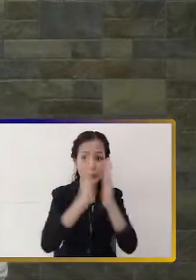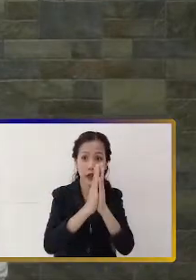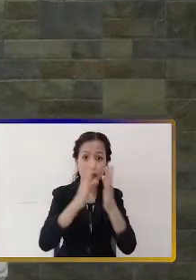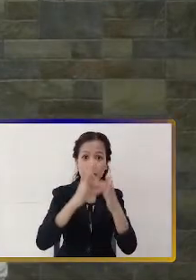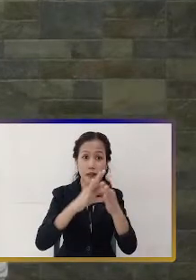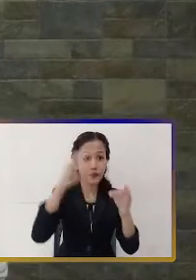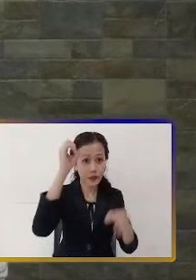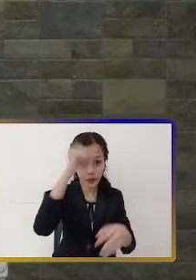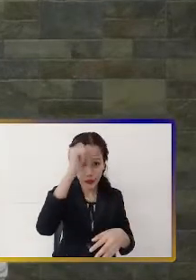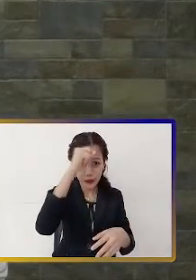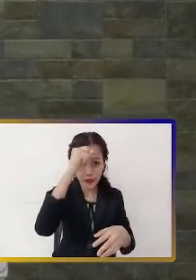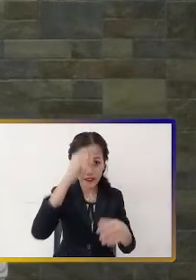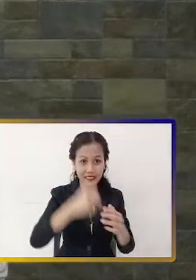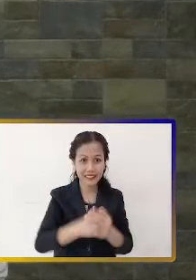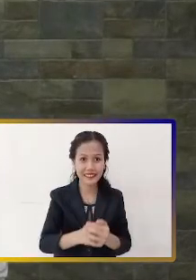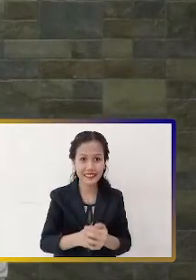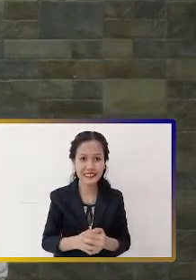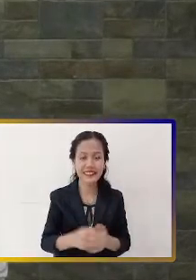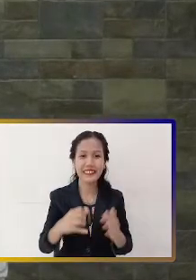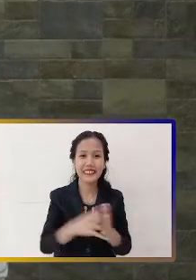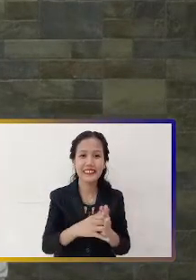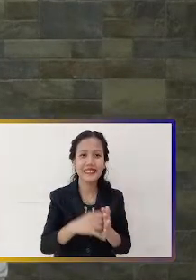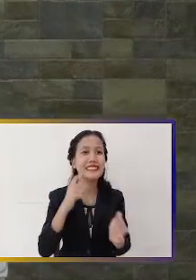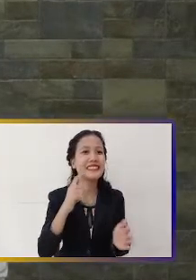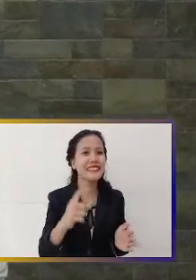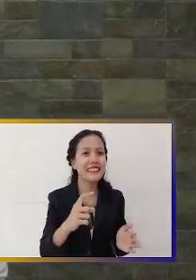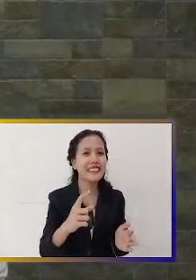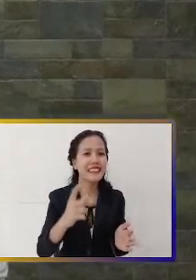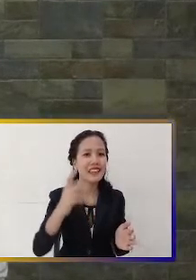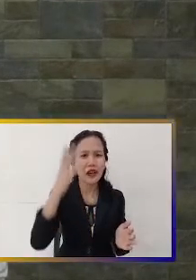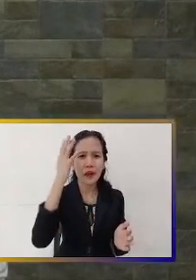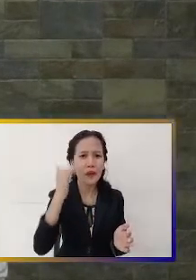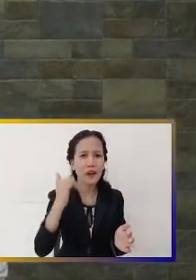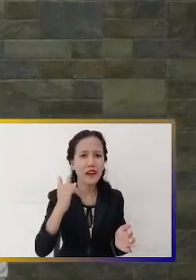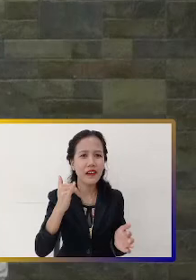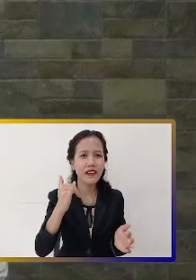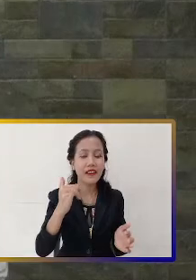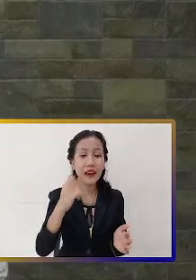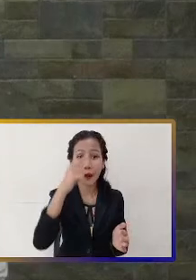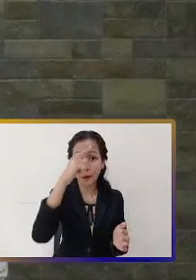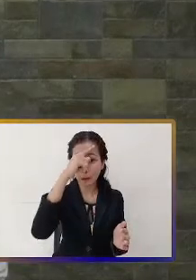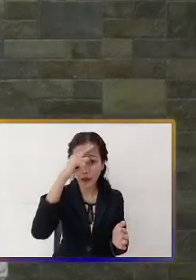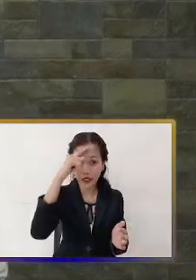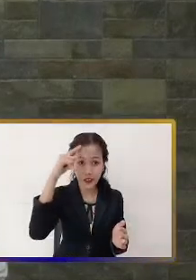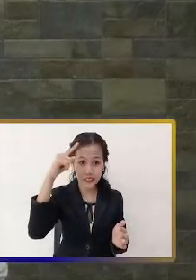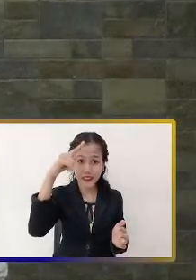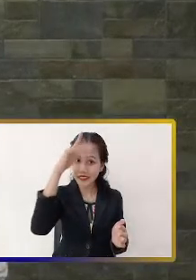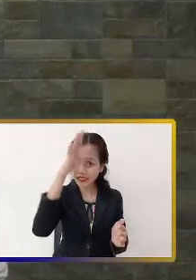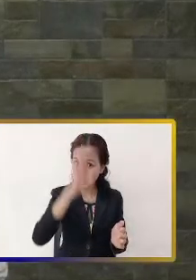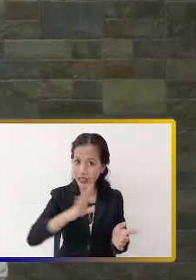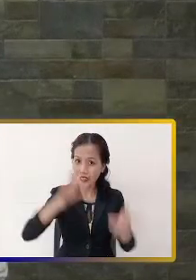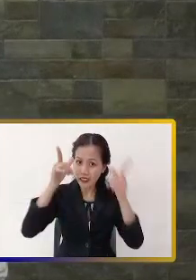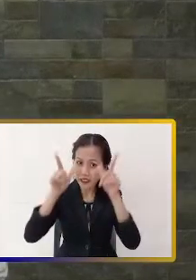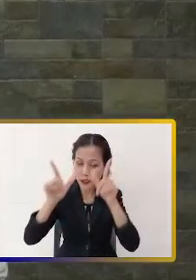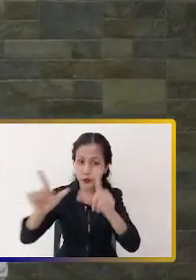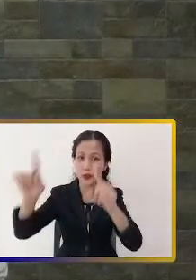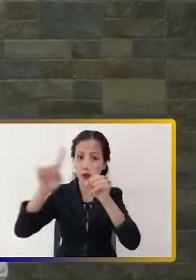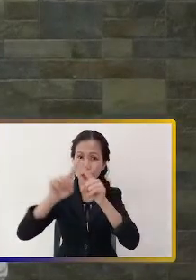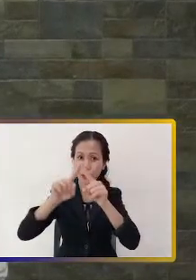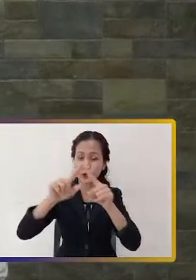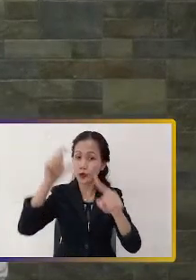granted. Why? Because God looked at the content of Solomon's